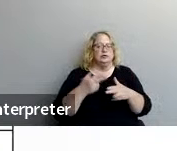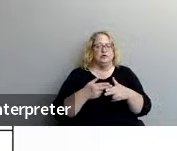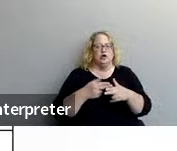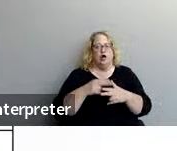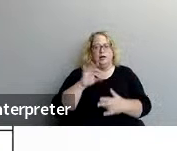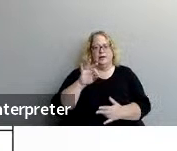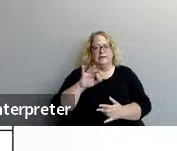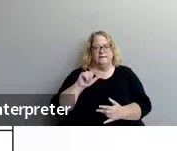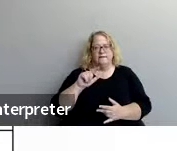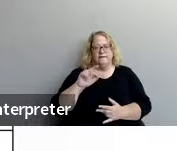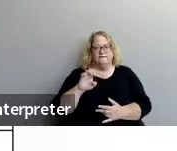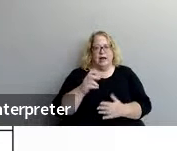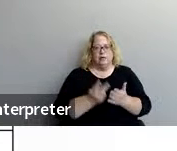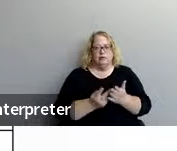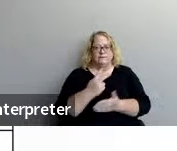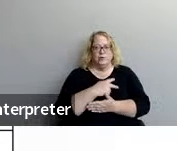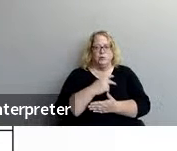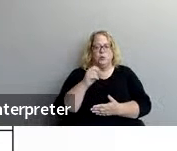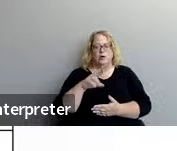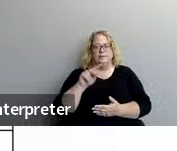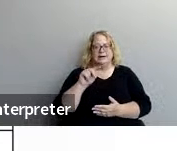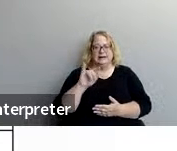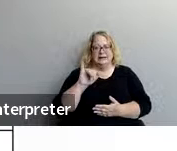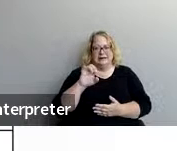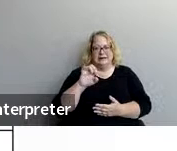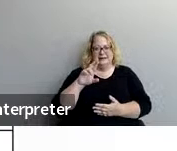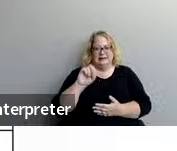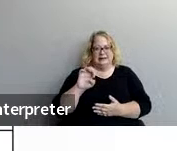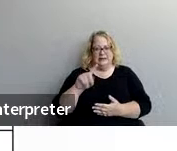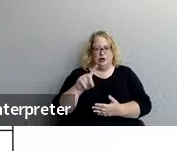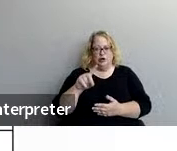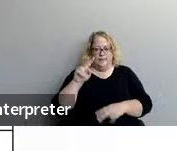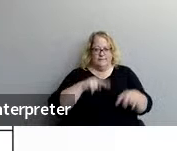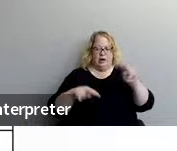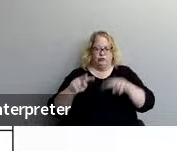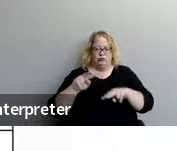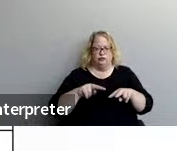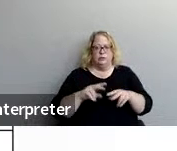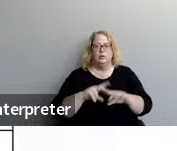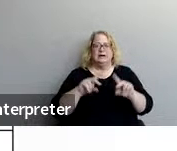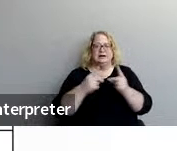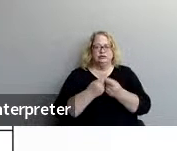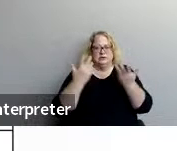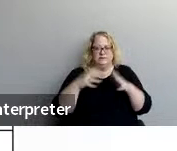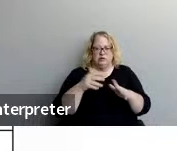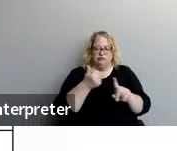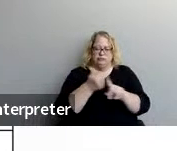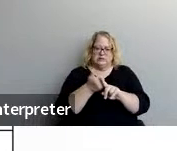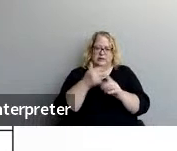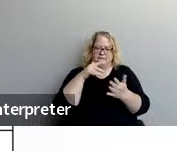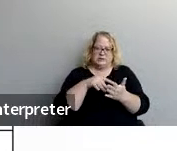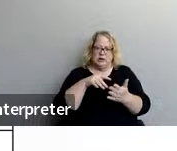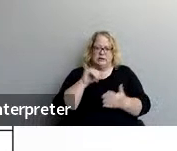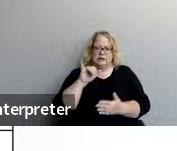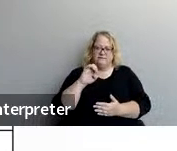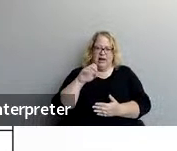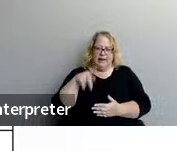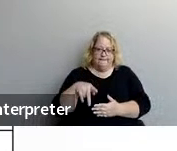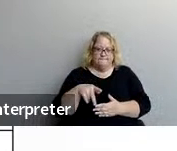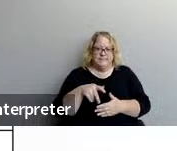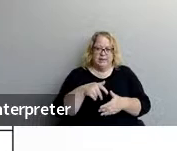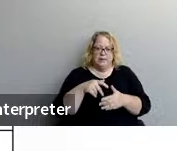review or tiered monitoring, where districts complete a self-study of IEP